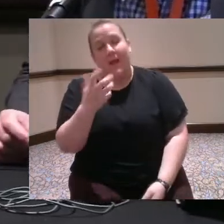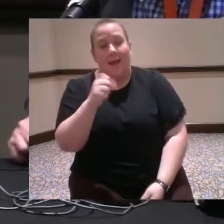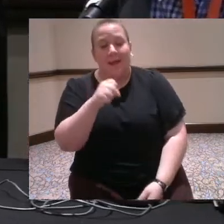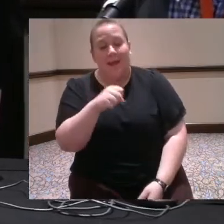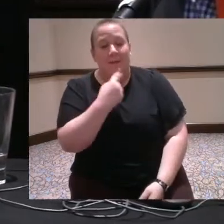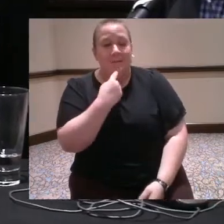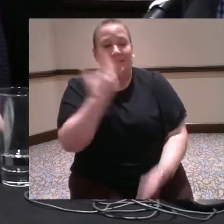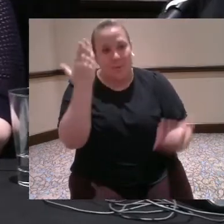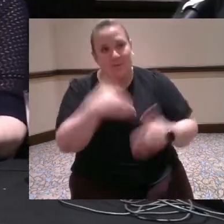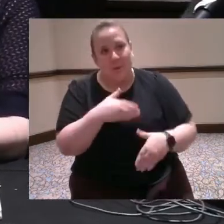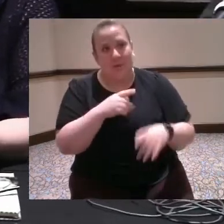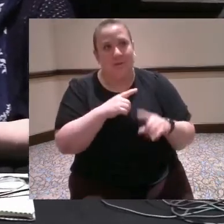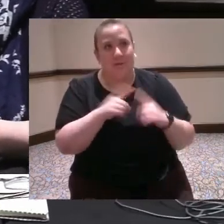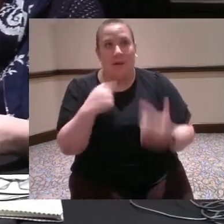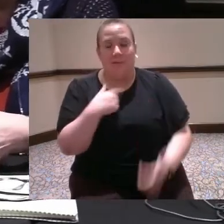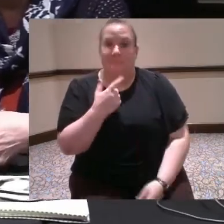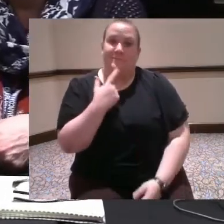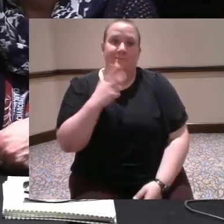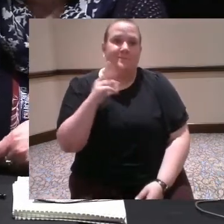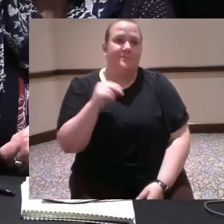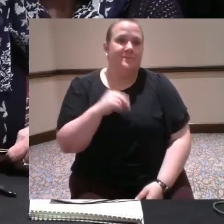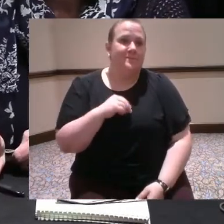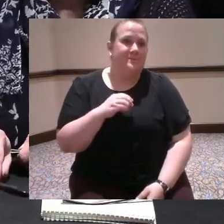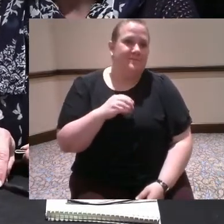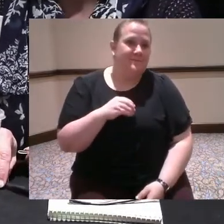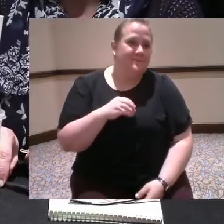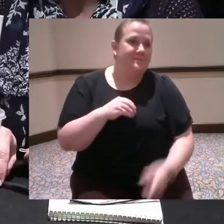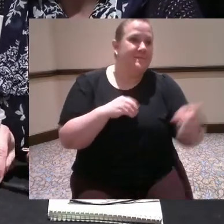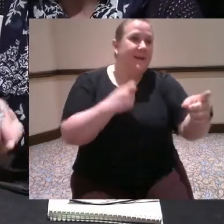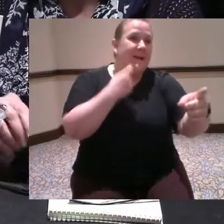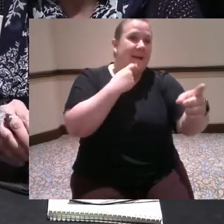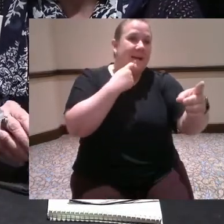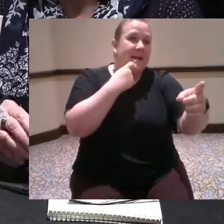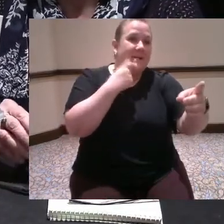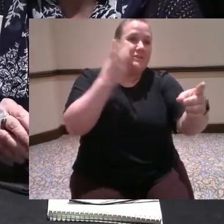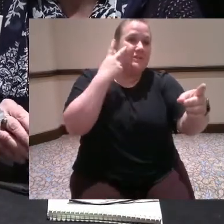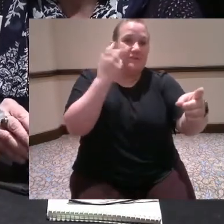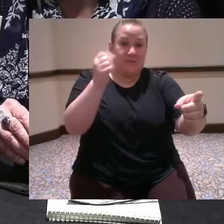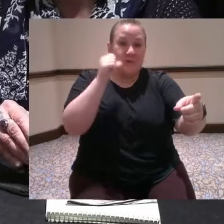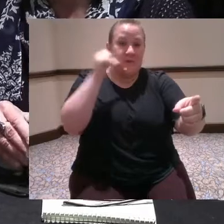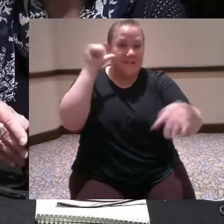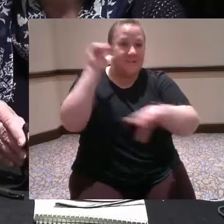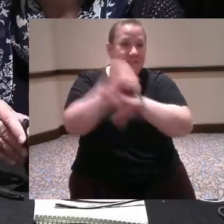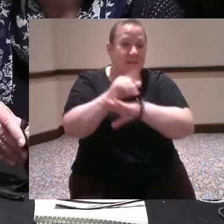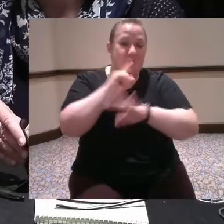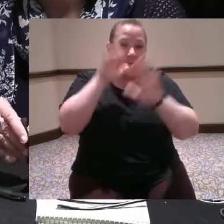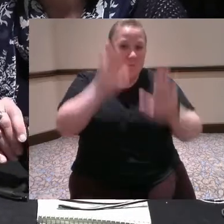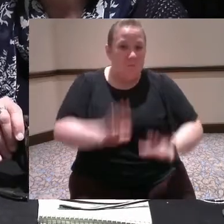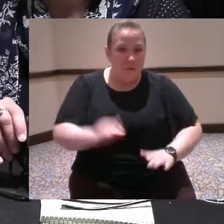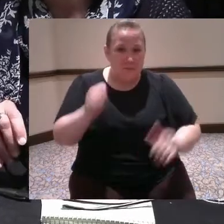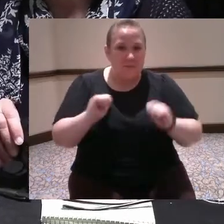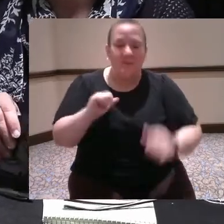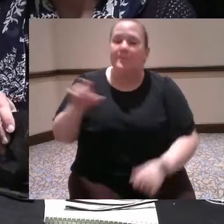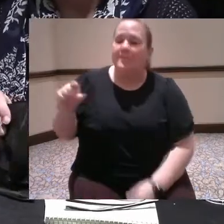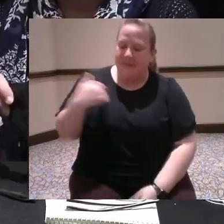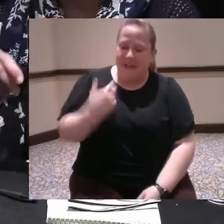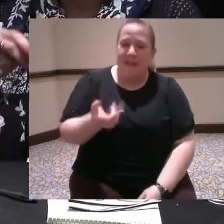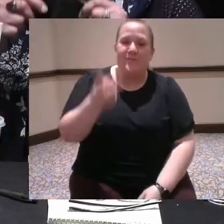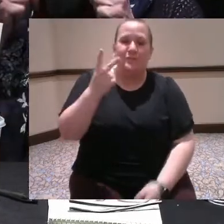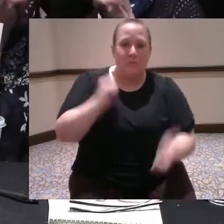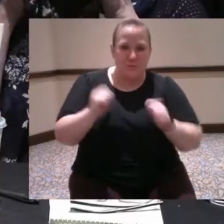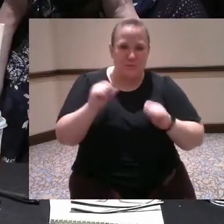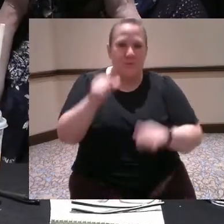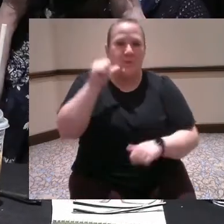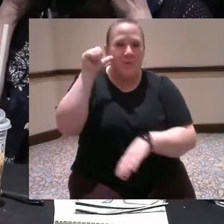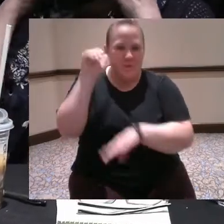you say we're dark, and I'm like, somebody's there right now. Okay, sorry. Yeah, we had 2 shows last night. Tell me what's